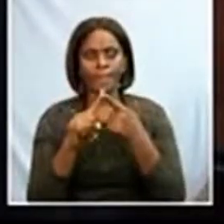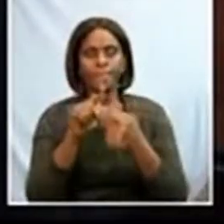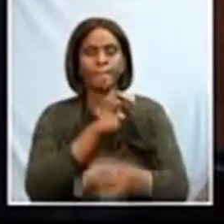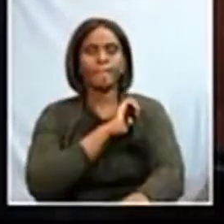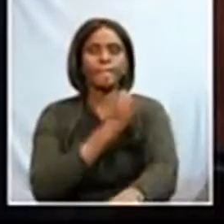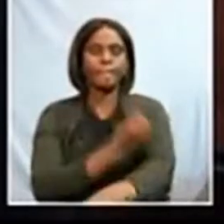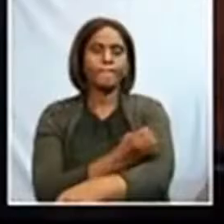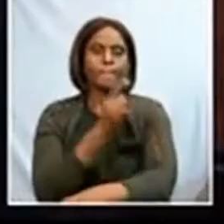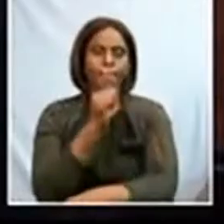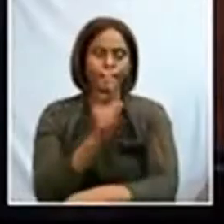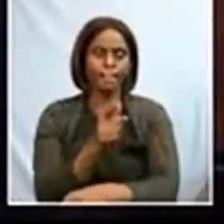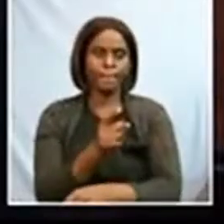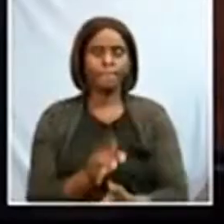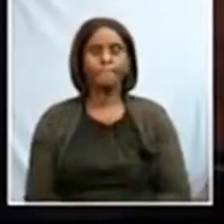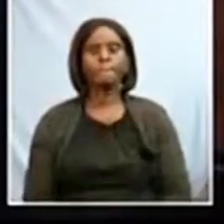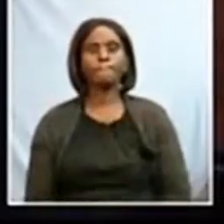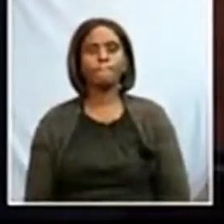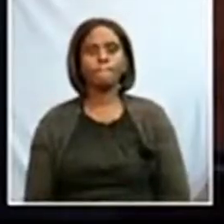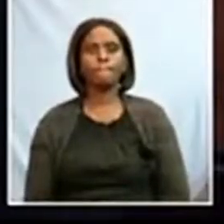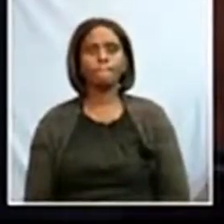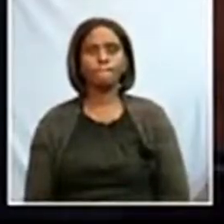empower.